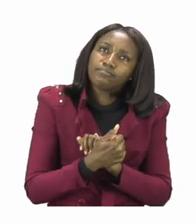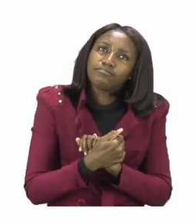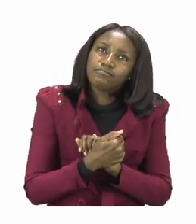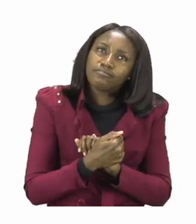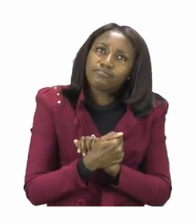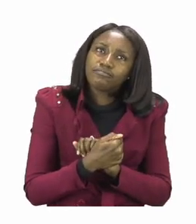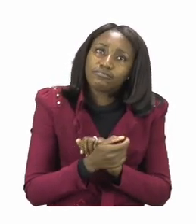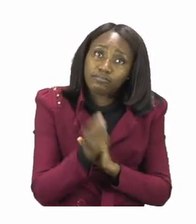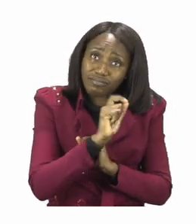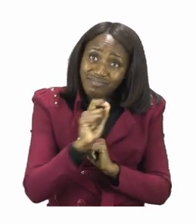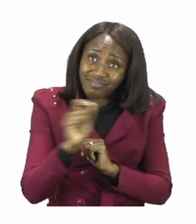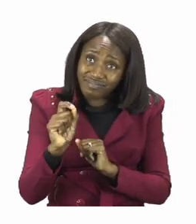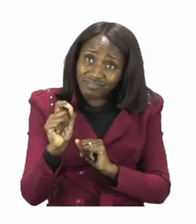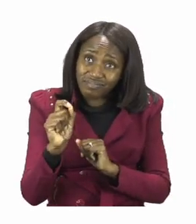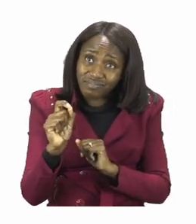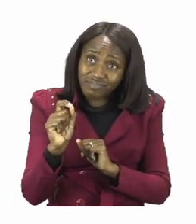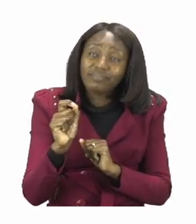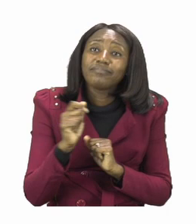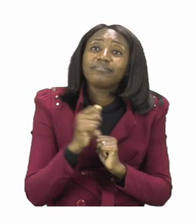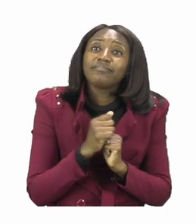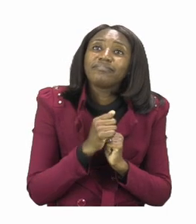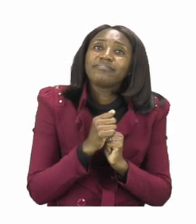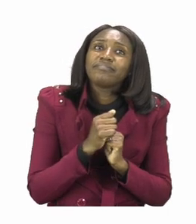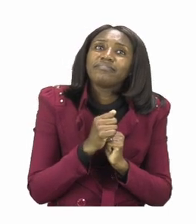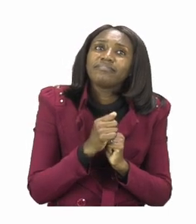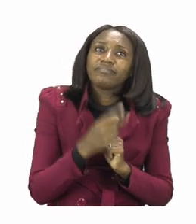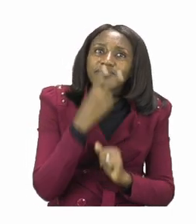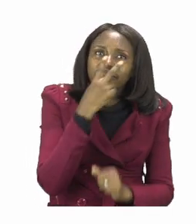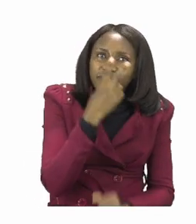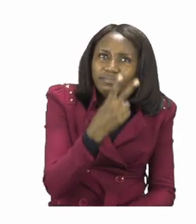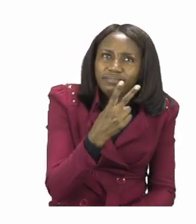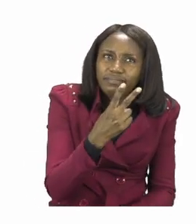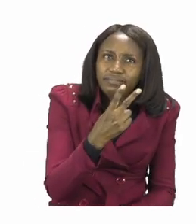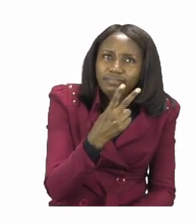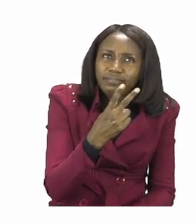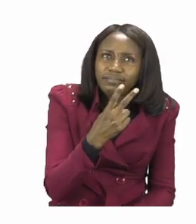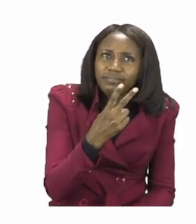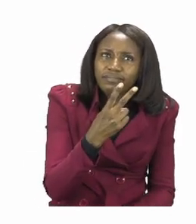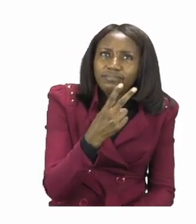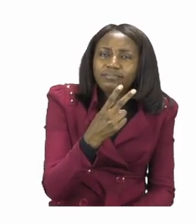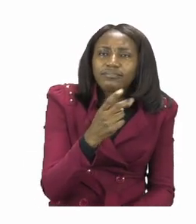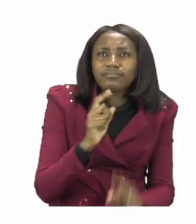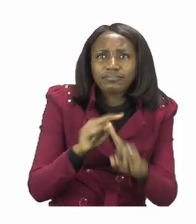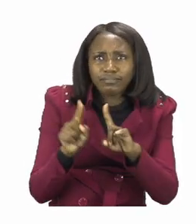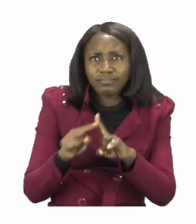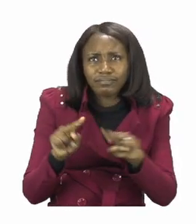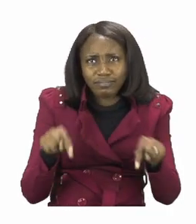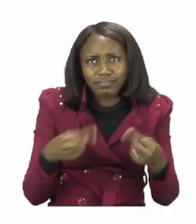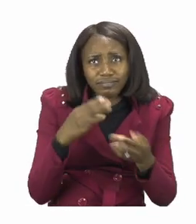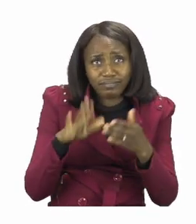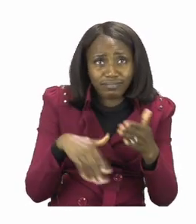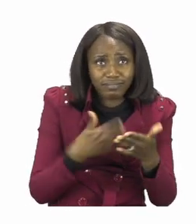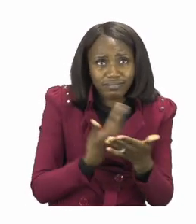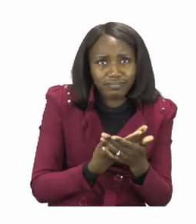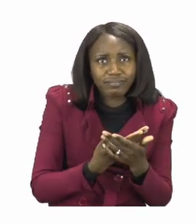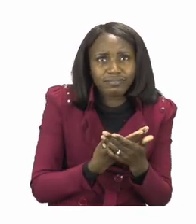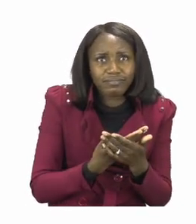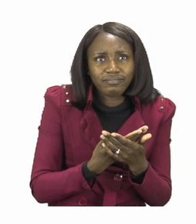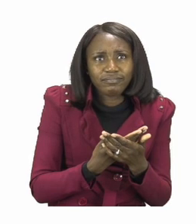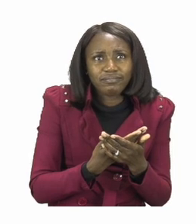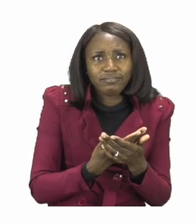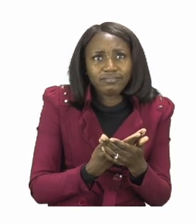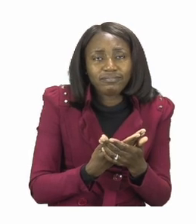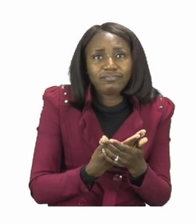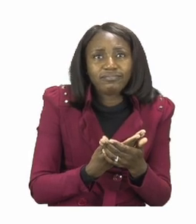the given nouns. We can see that we have pictures of items. We can see that also there